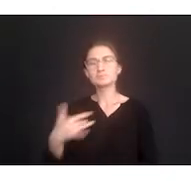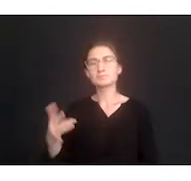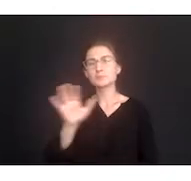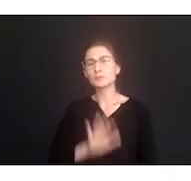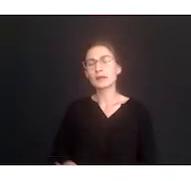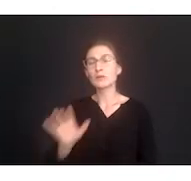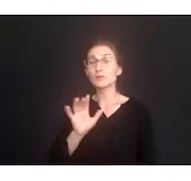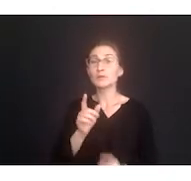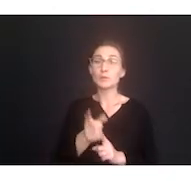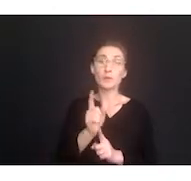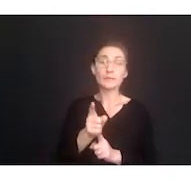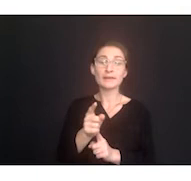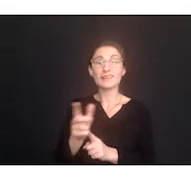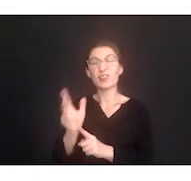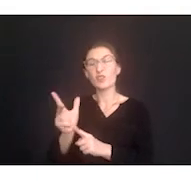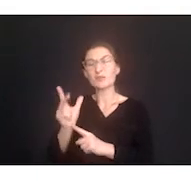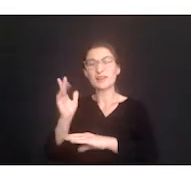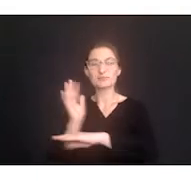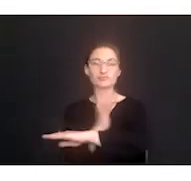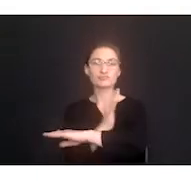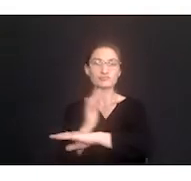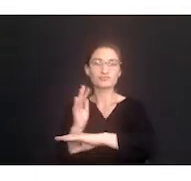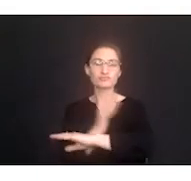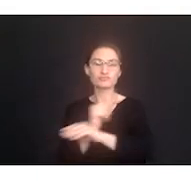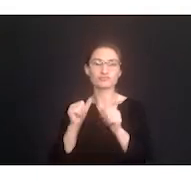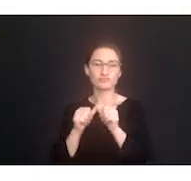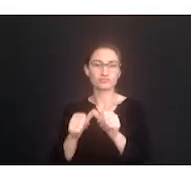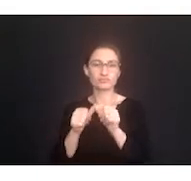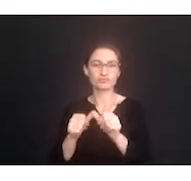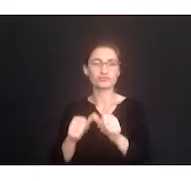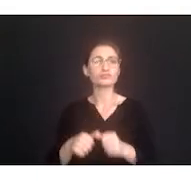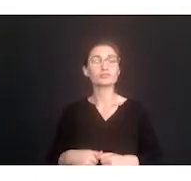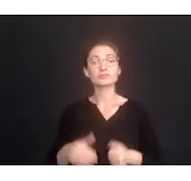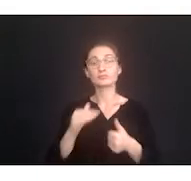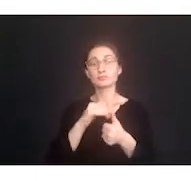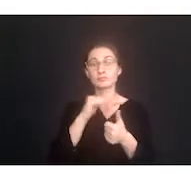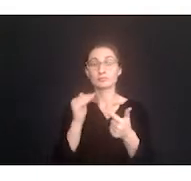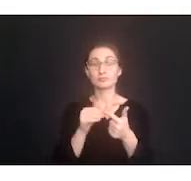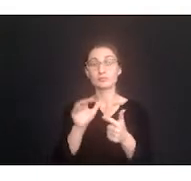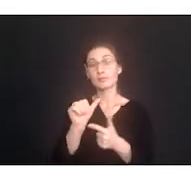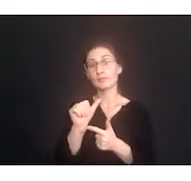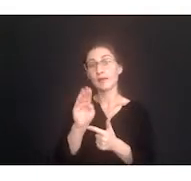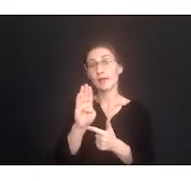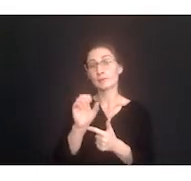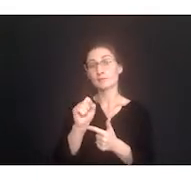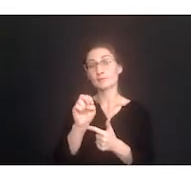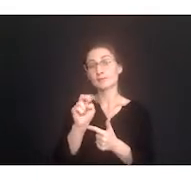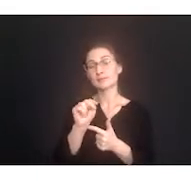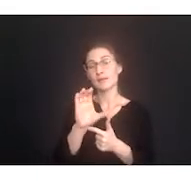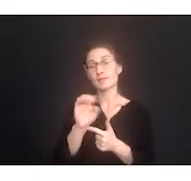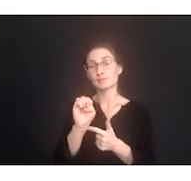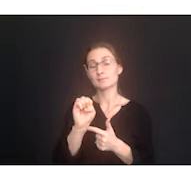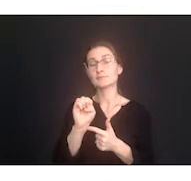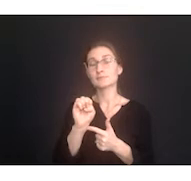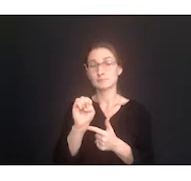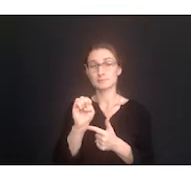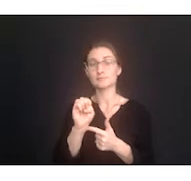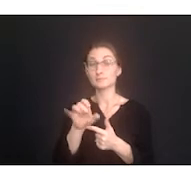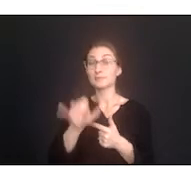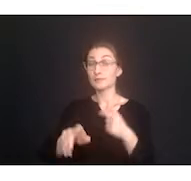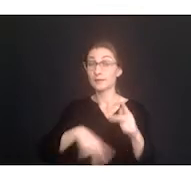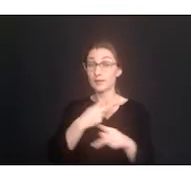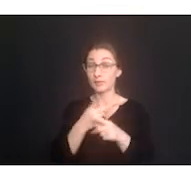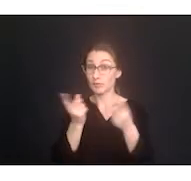lasts about 1 to 3 minutes typically. Another type of seizure is called an absence seizure. For this type of seizure, the